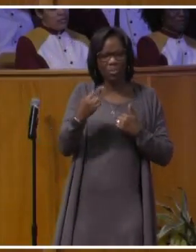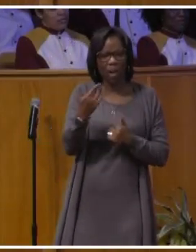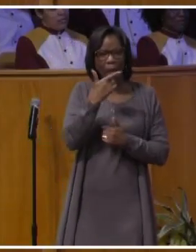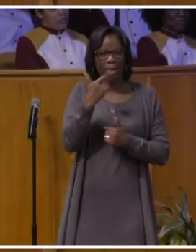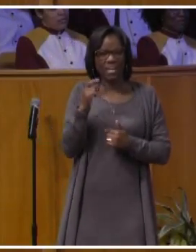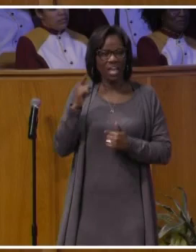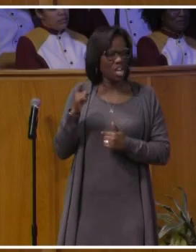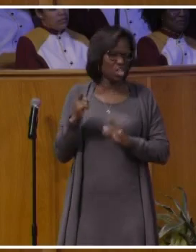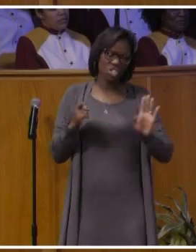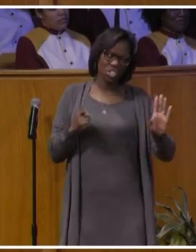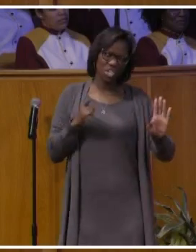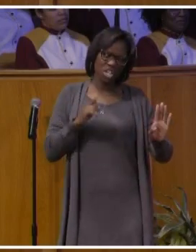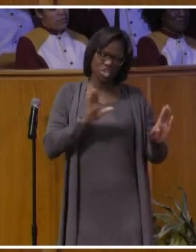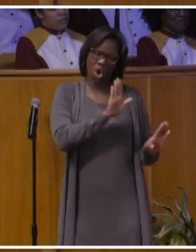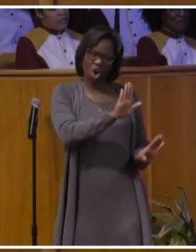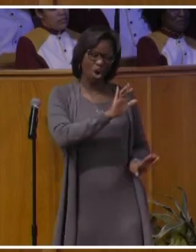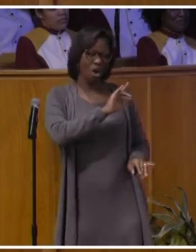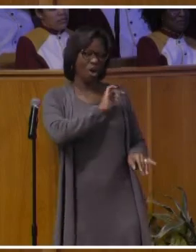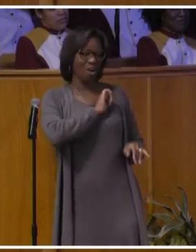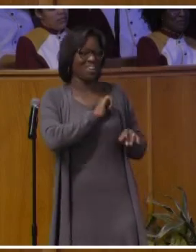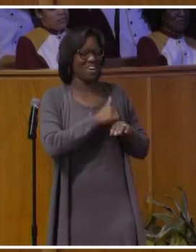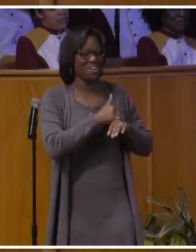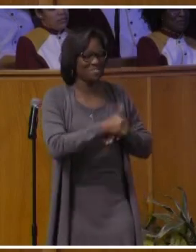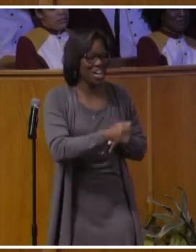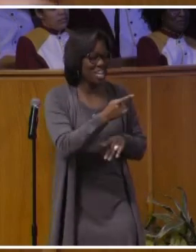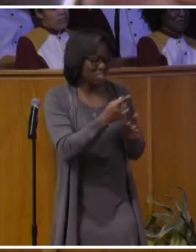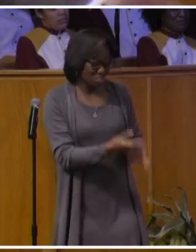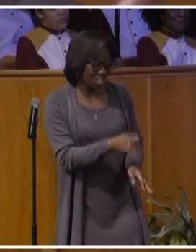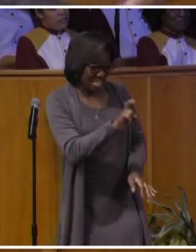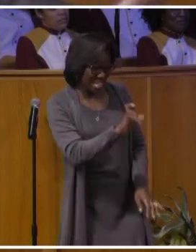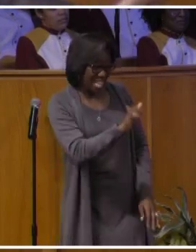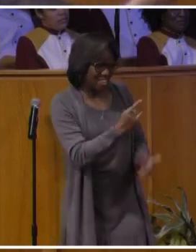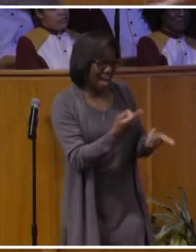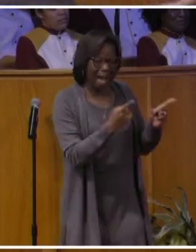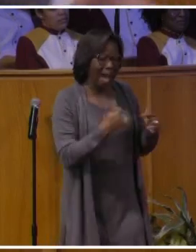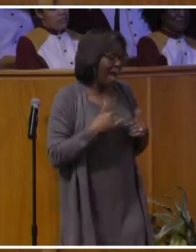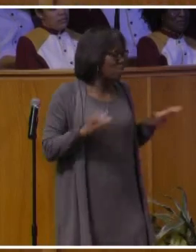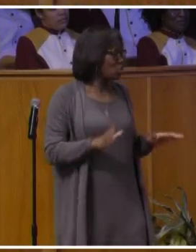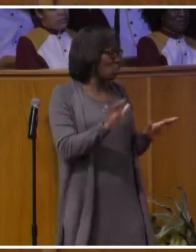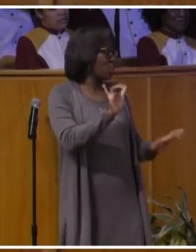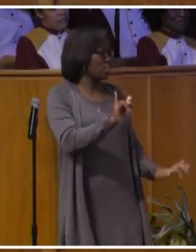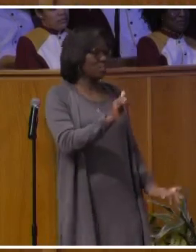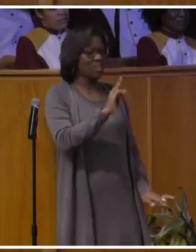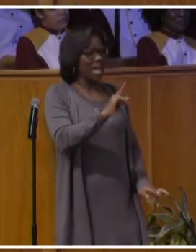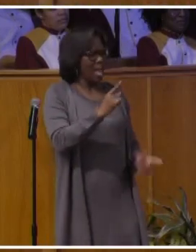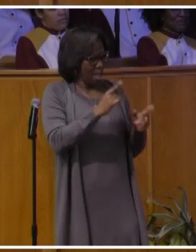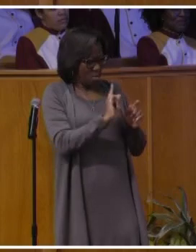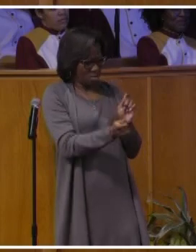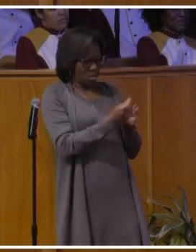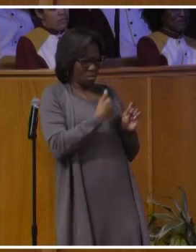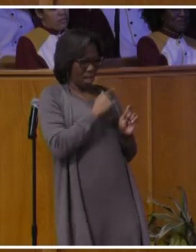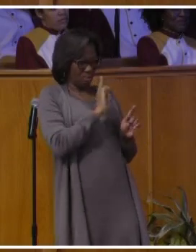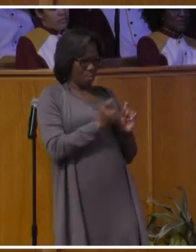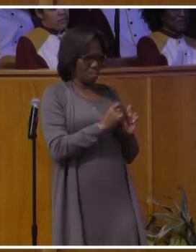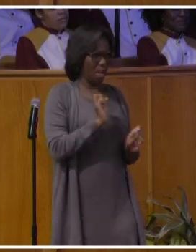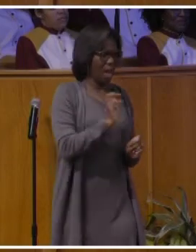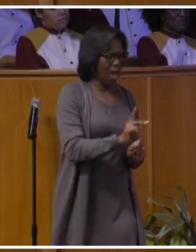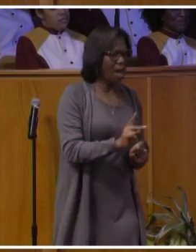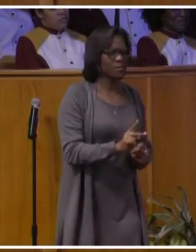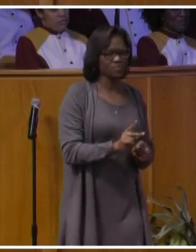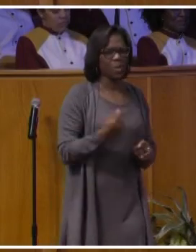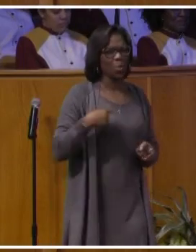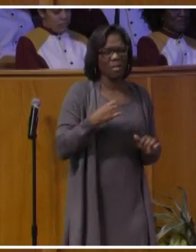she brought it on herself. She deserves it. I got to do what got to be done. They did it to me. I got to do it to them.